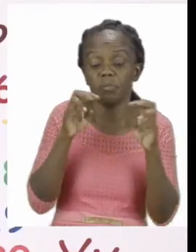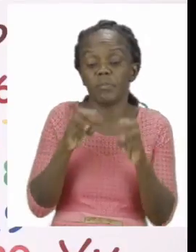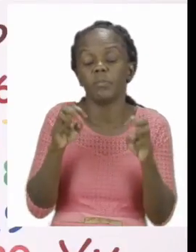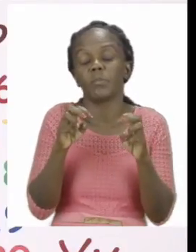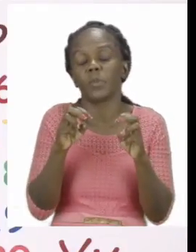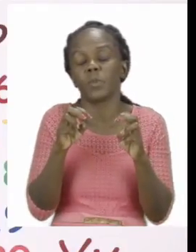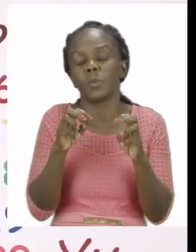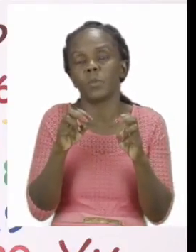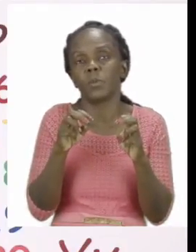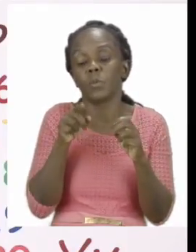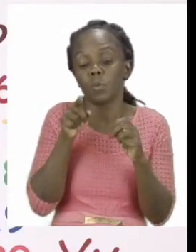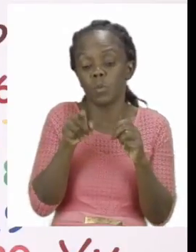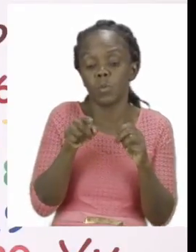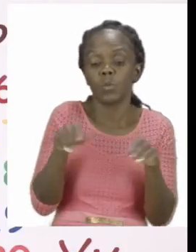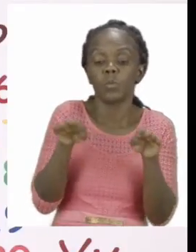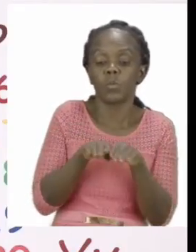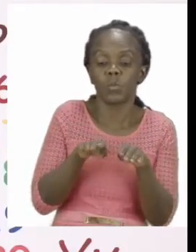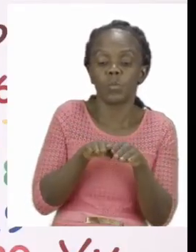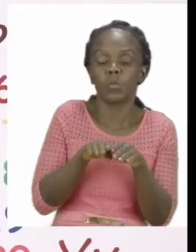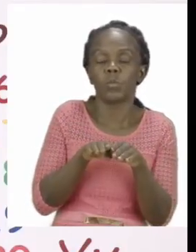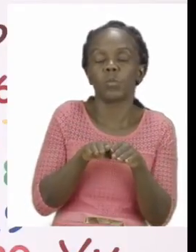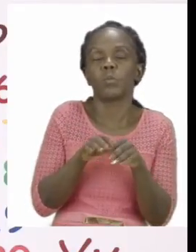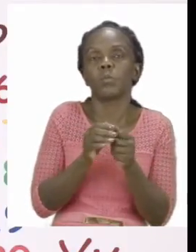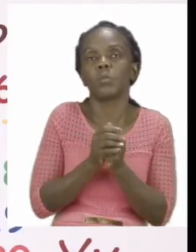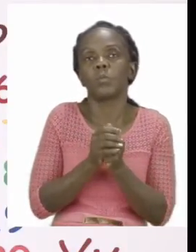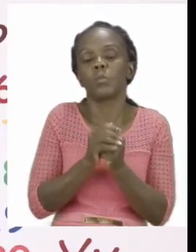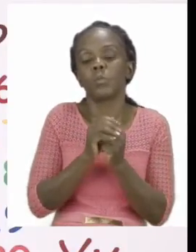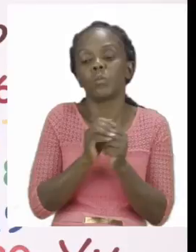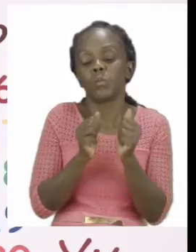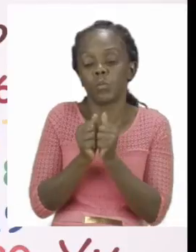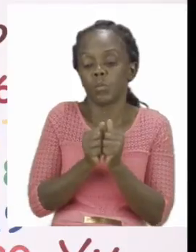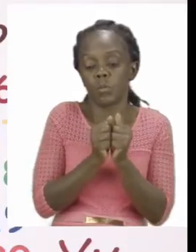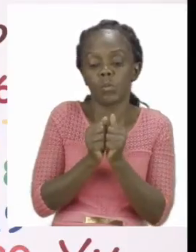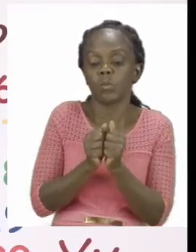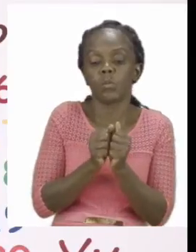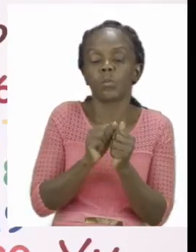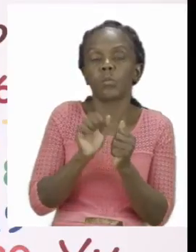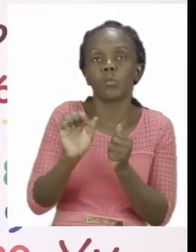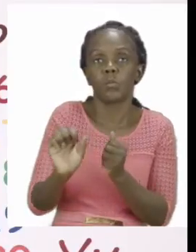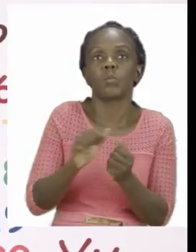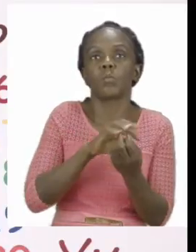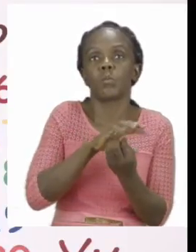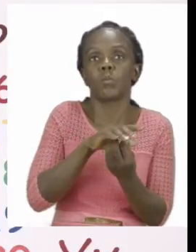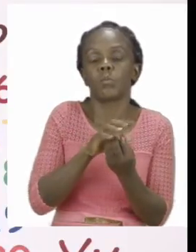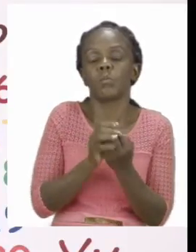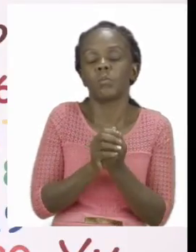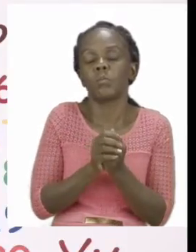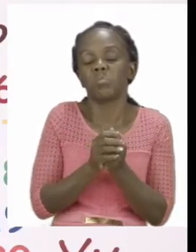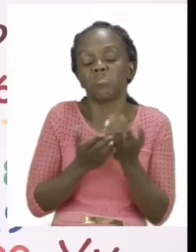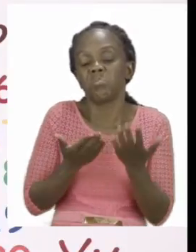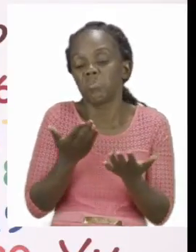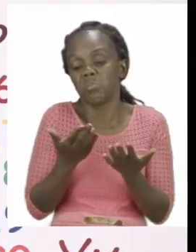the dishes? How about feeding the pet? And what about mopping the